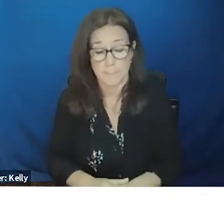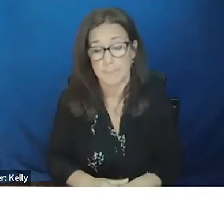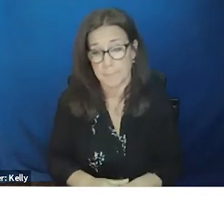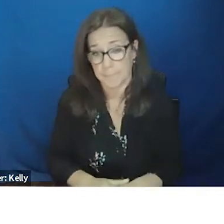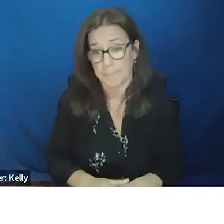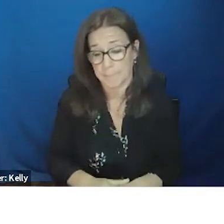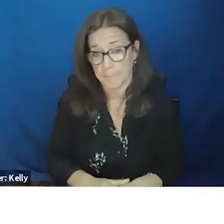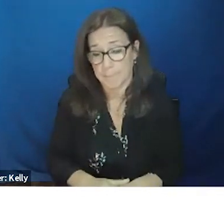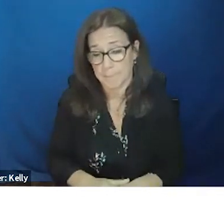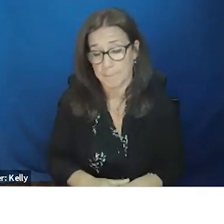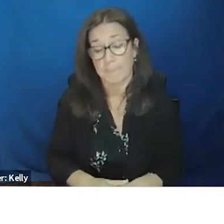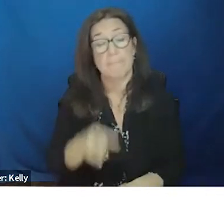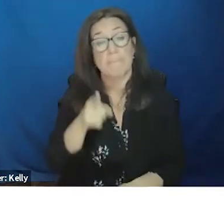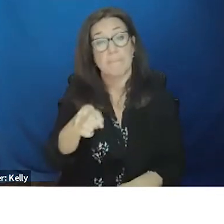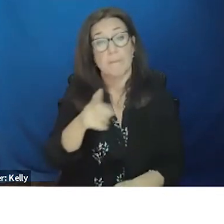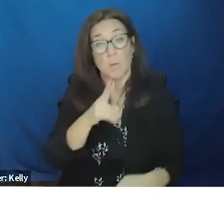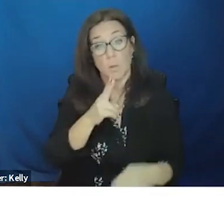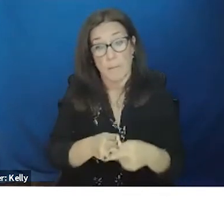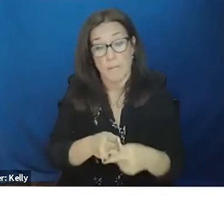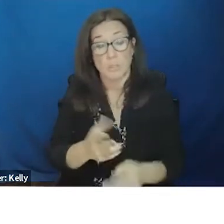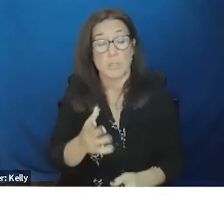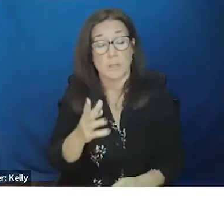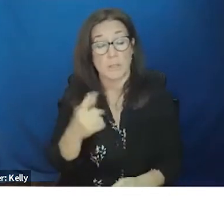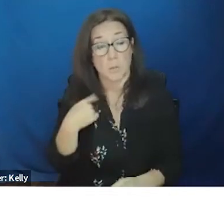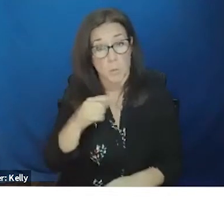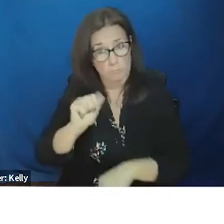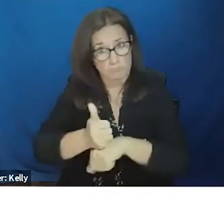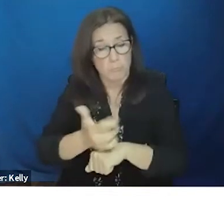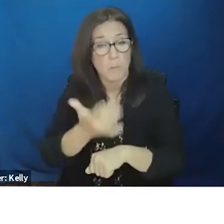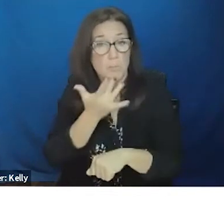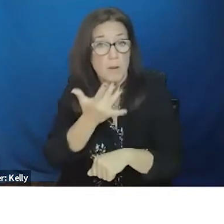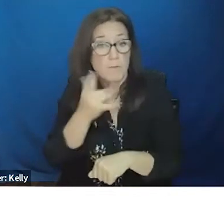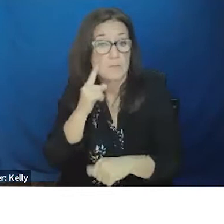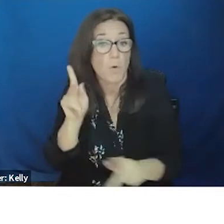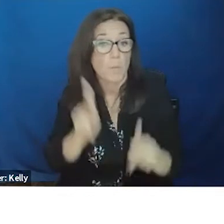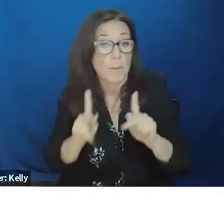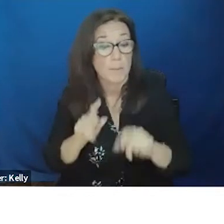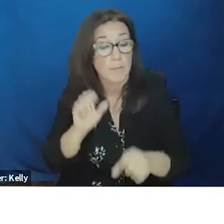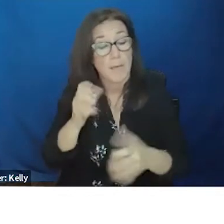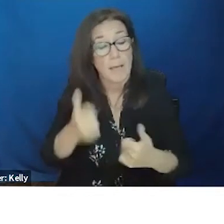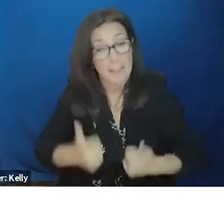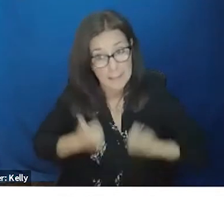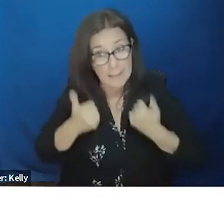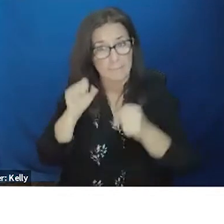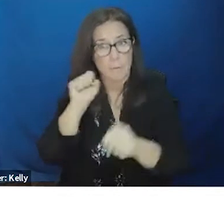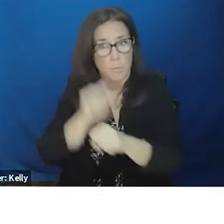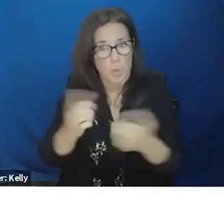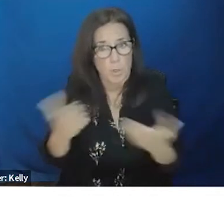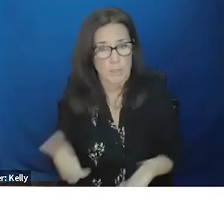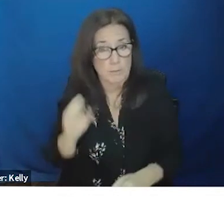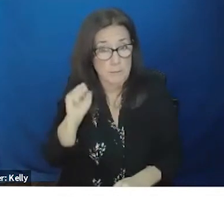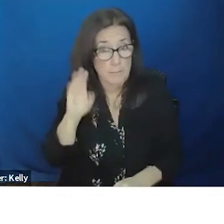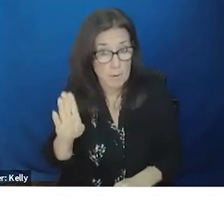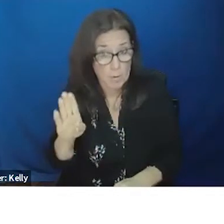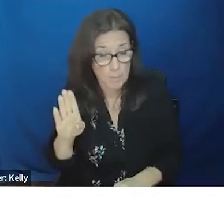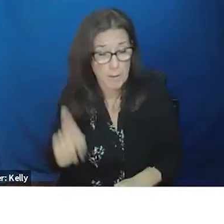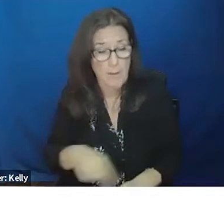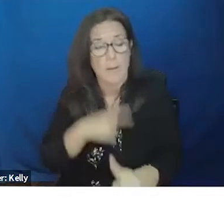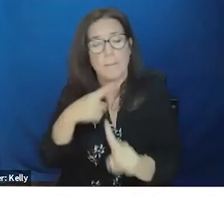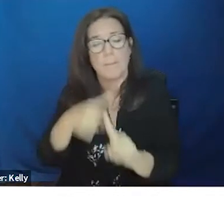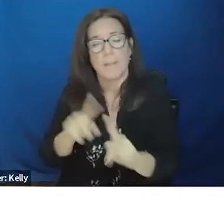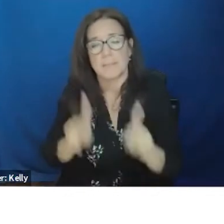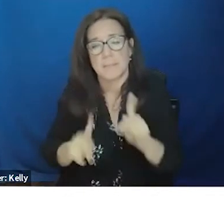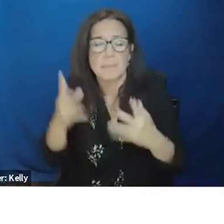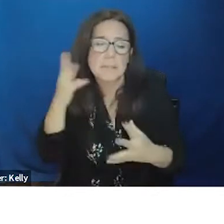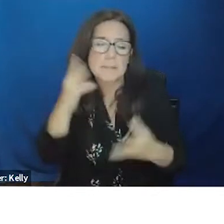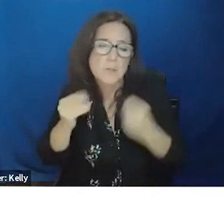right now preference is given to people that work and live in Santa Barbara and also people who are